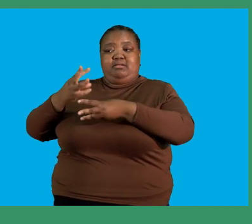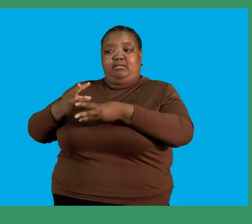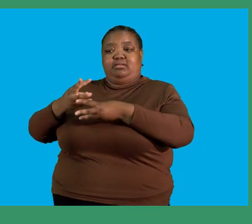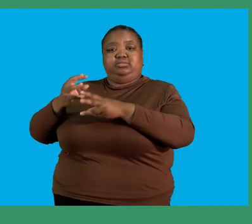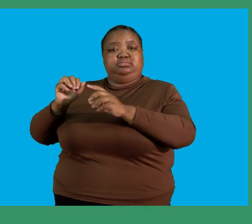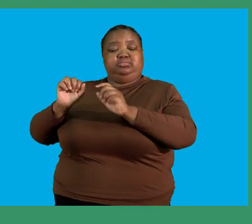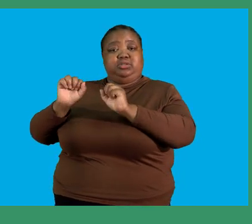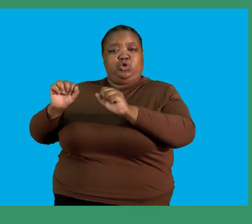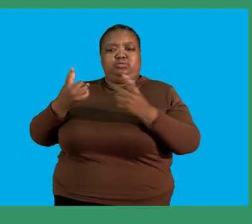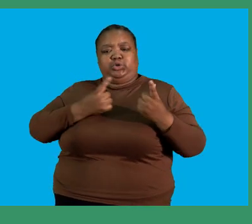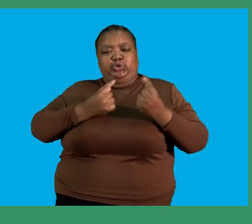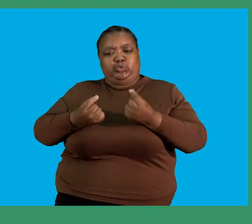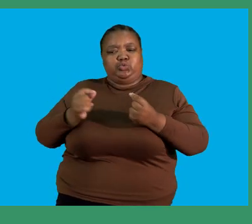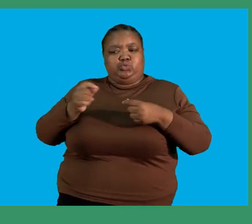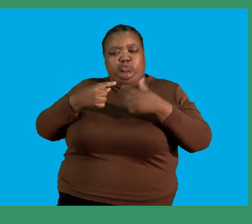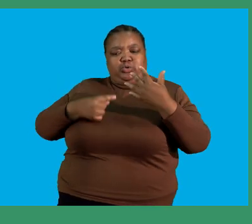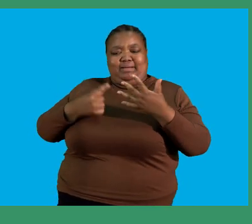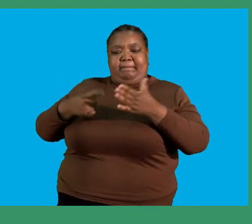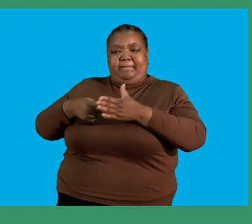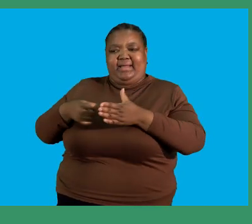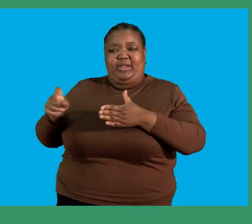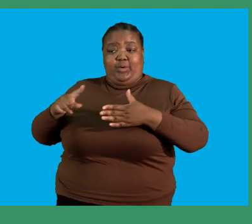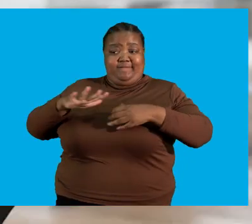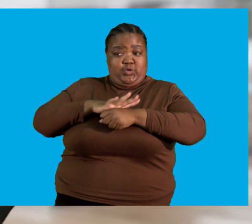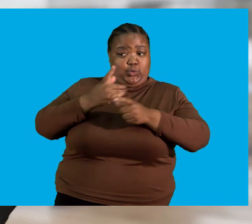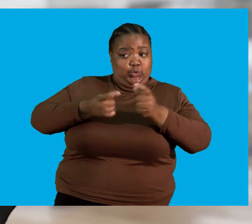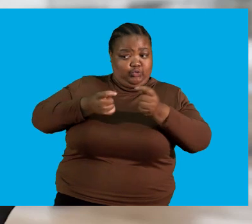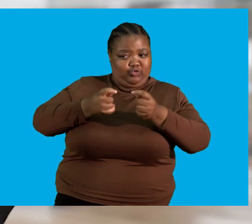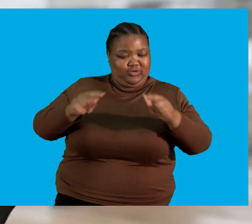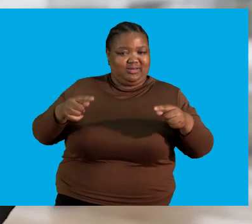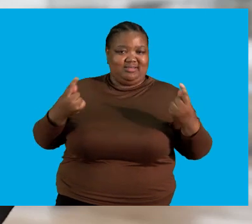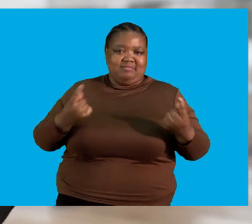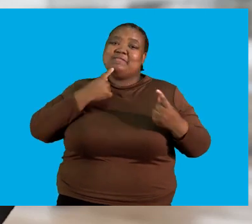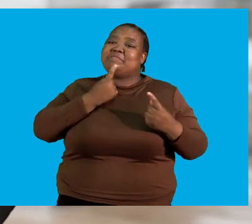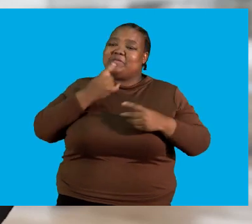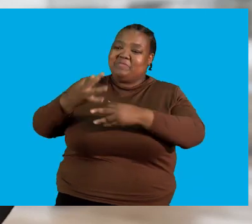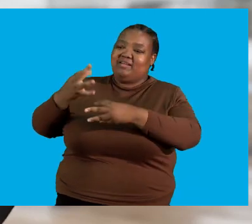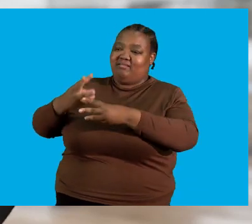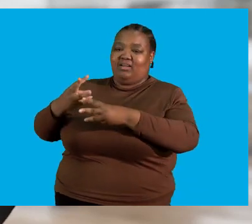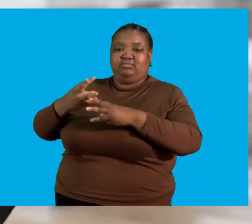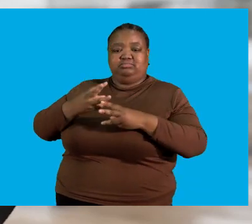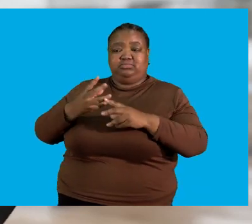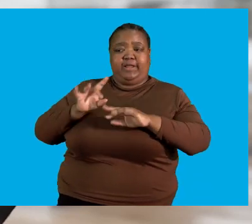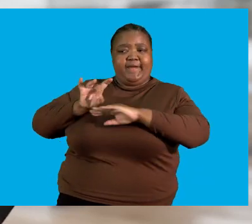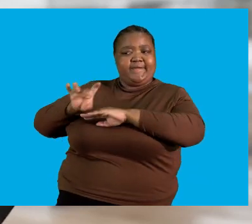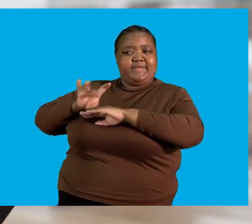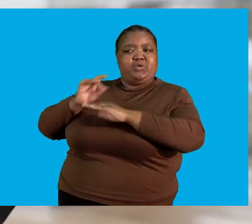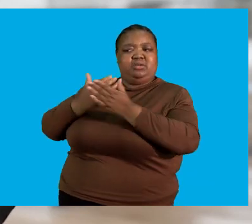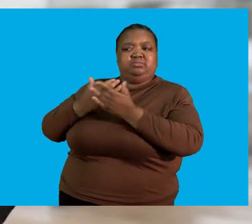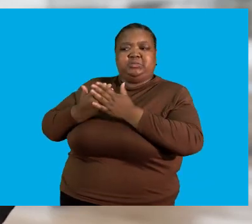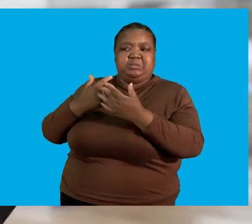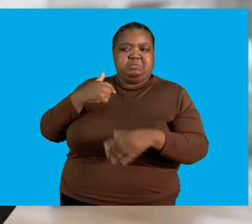do for you or what it is that they buy for you. But you can influence them into buying you something that you